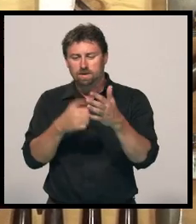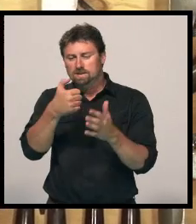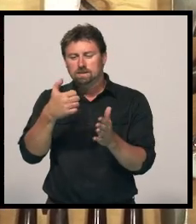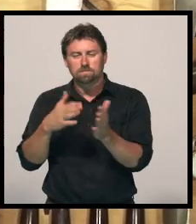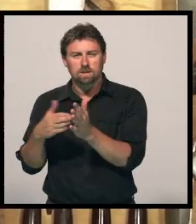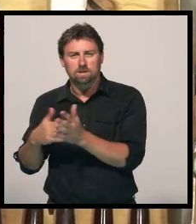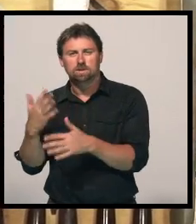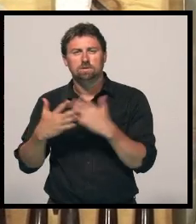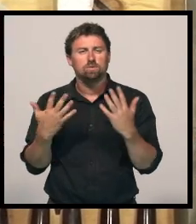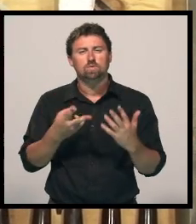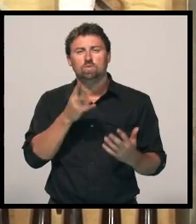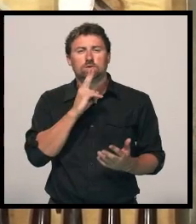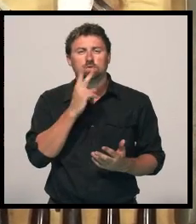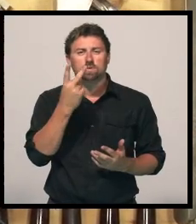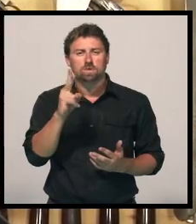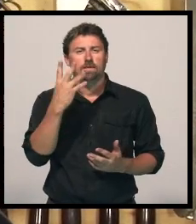give me